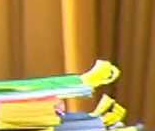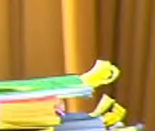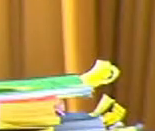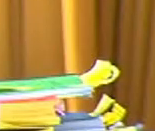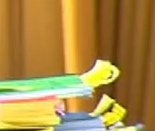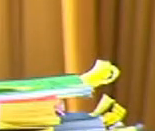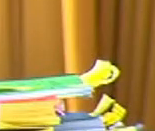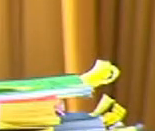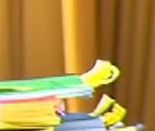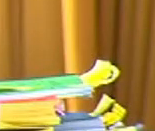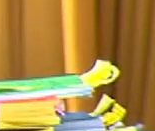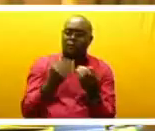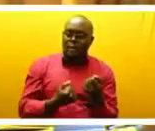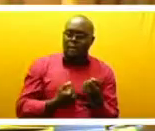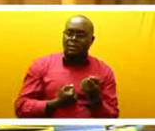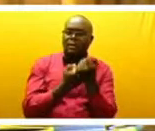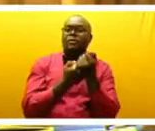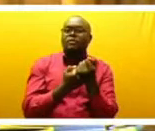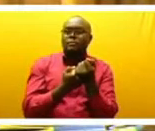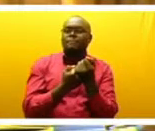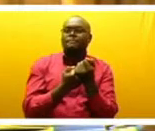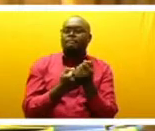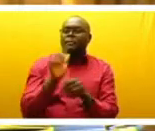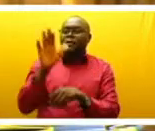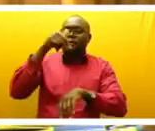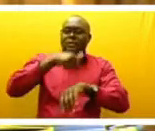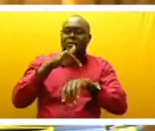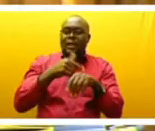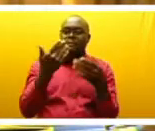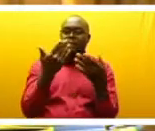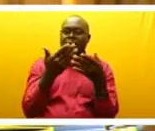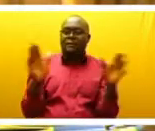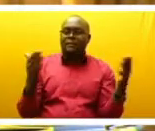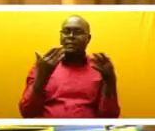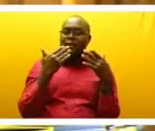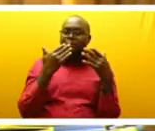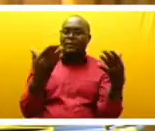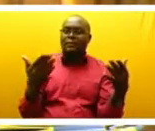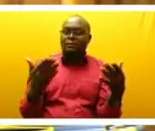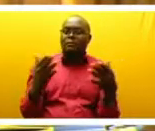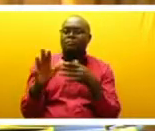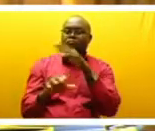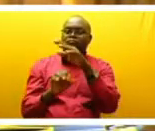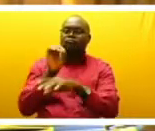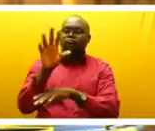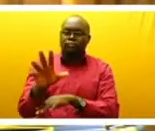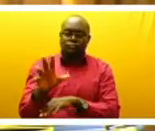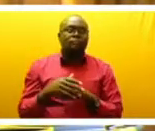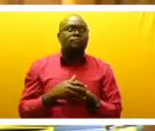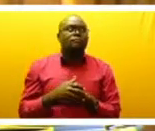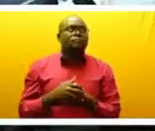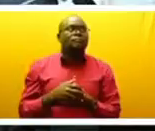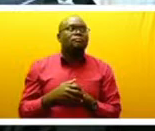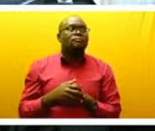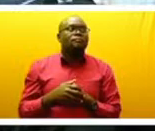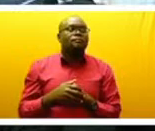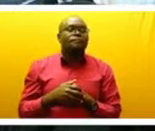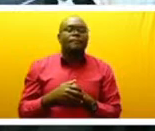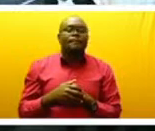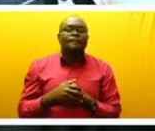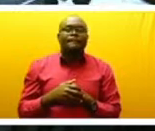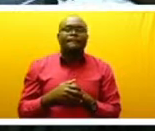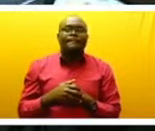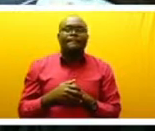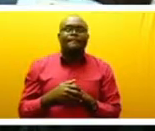your assistance. Your time is up. And thank you. And the slides are from Iebc. They are available for clarification to the